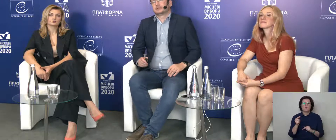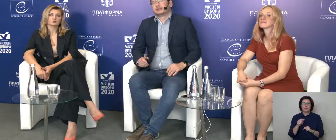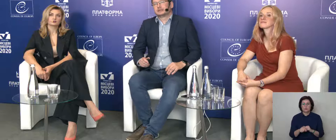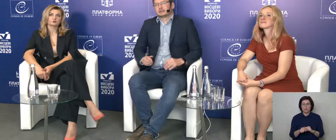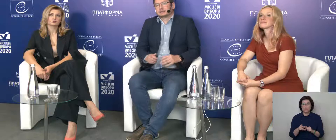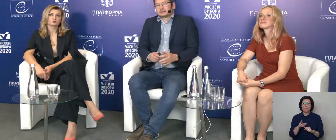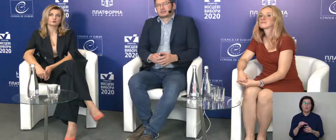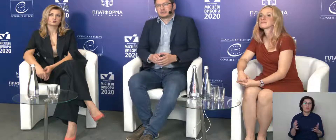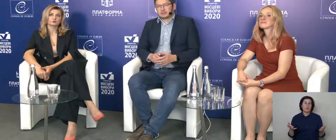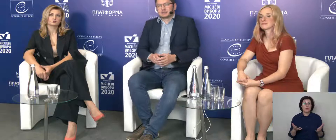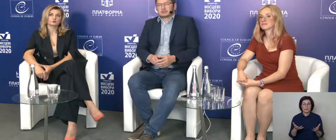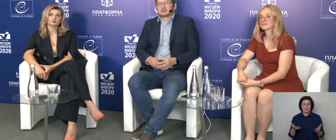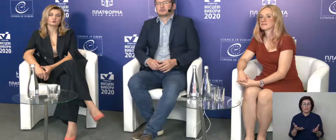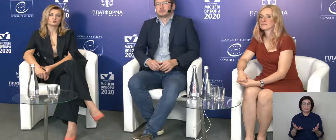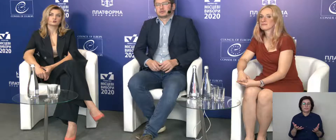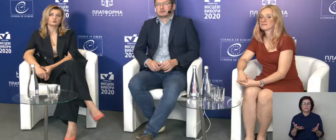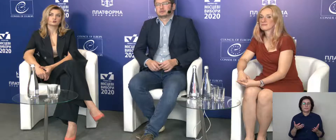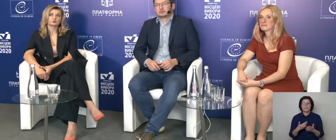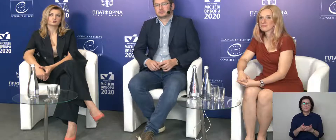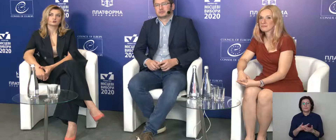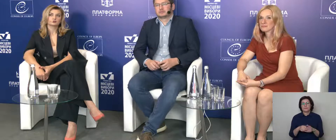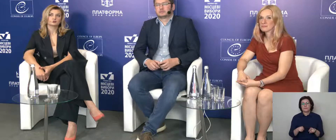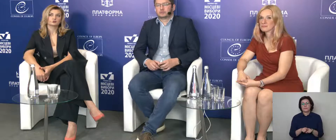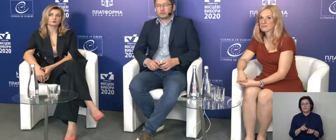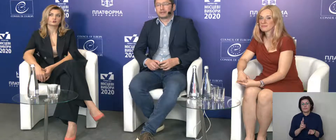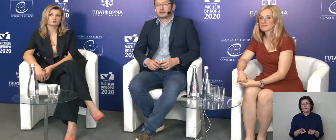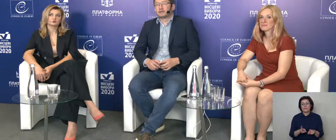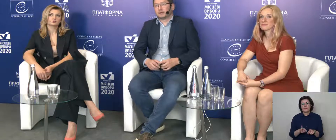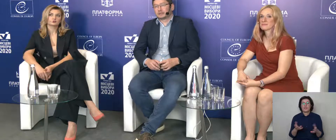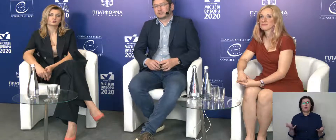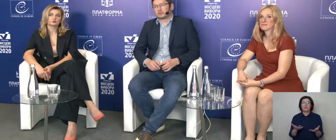have a kind of a matrix